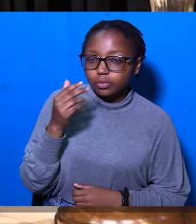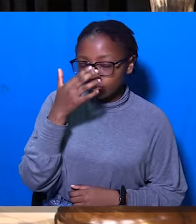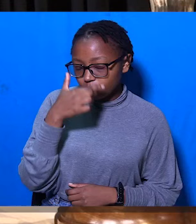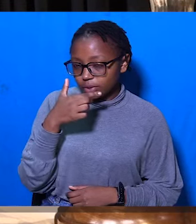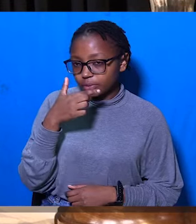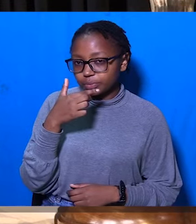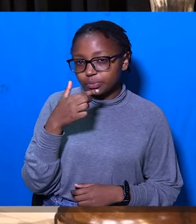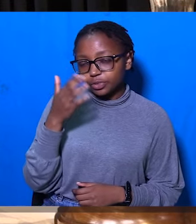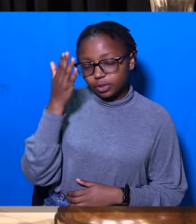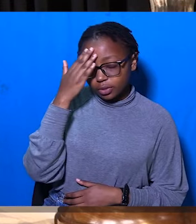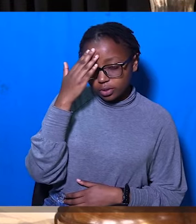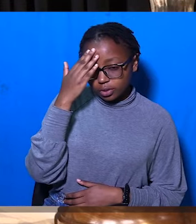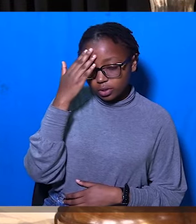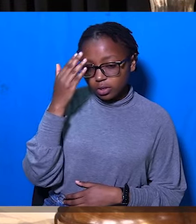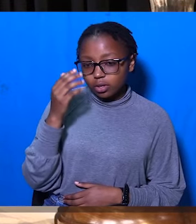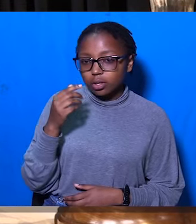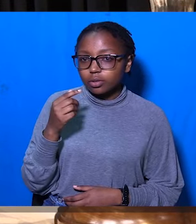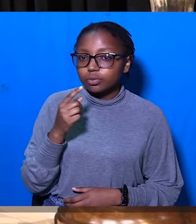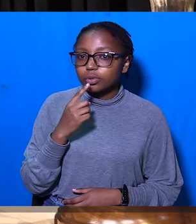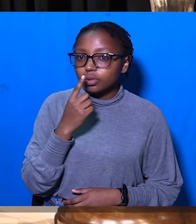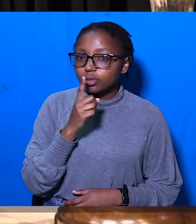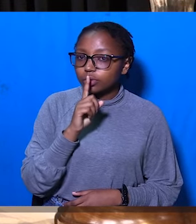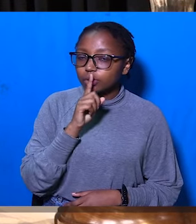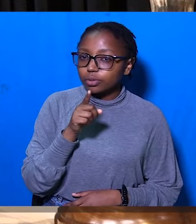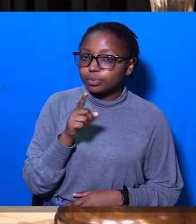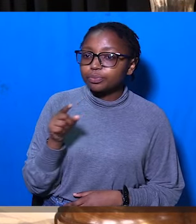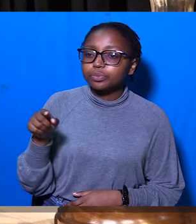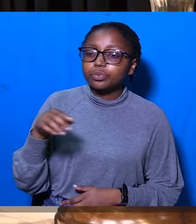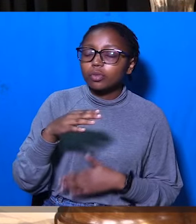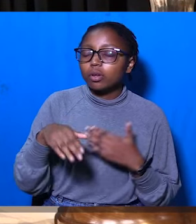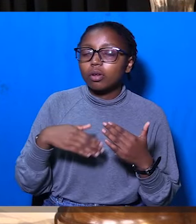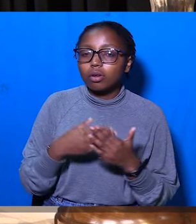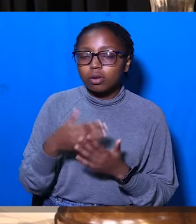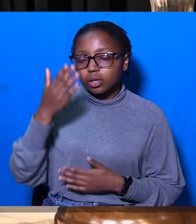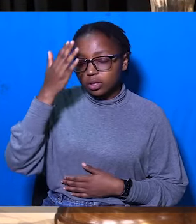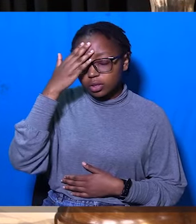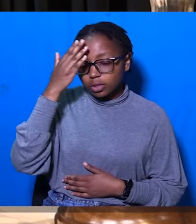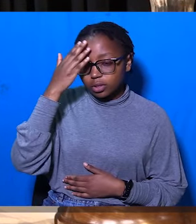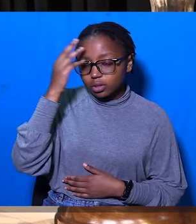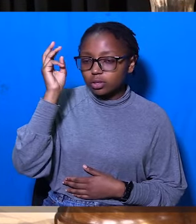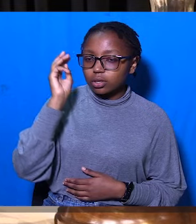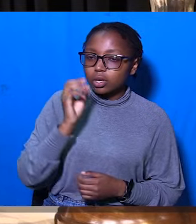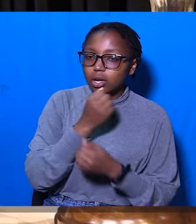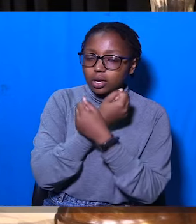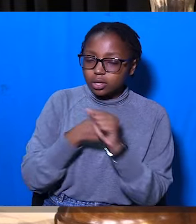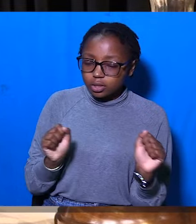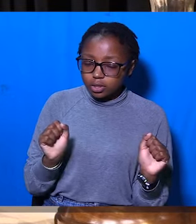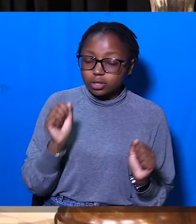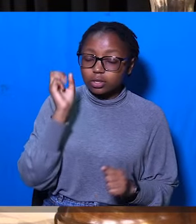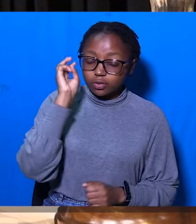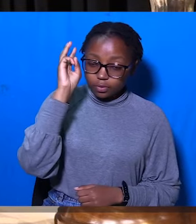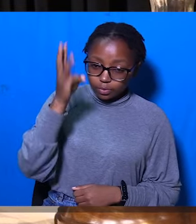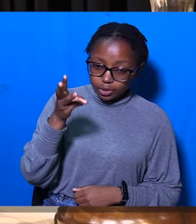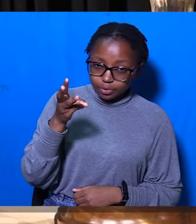in. And so all Israel will be saved. As it is written, the deliverer will come out of Zion, and